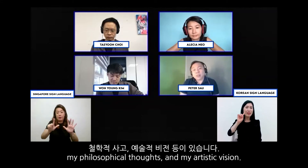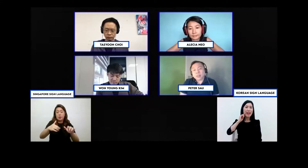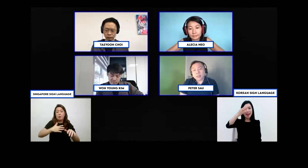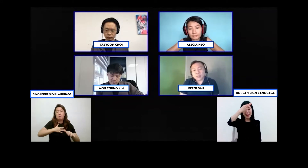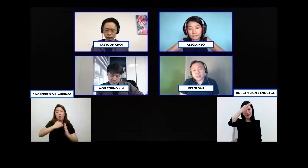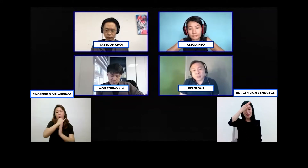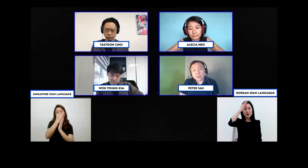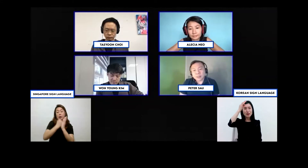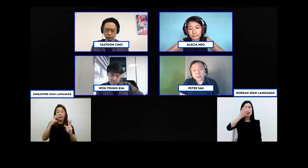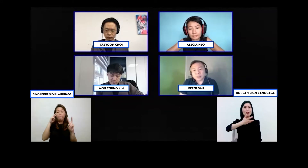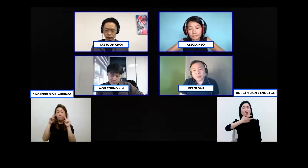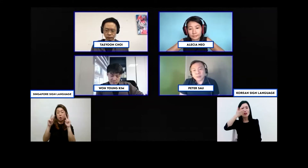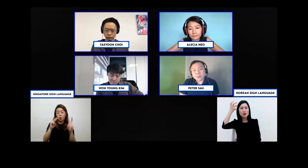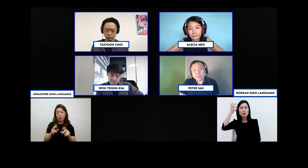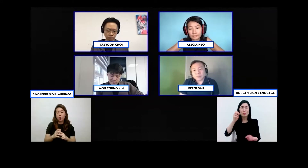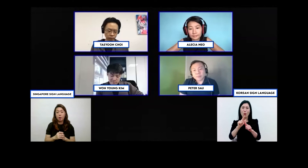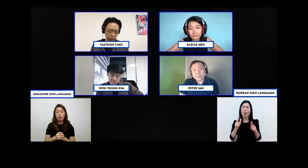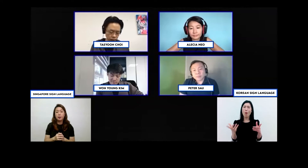vision.